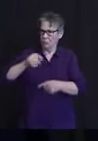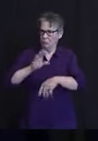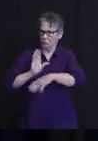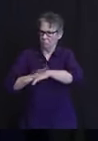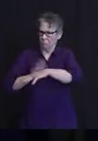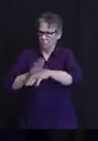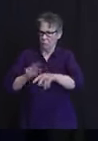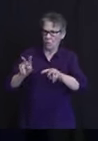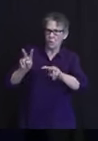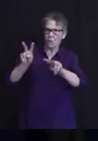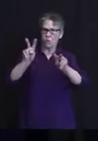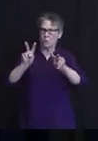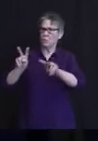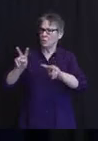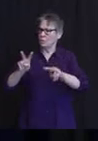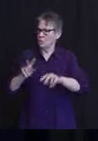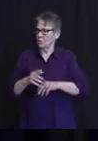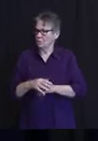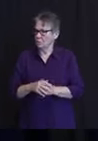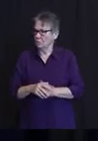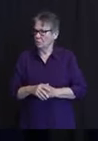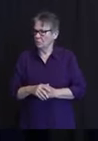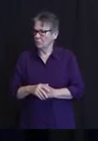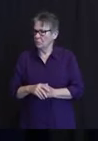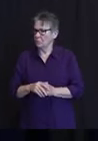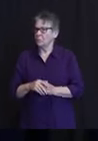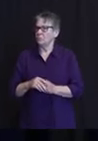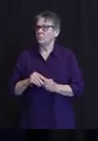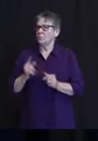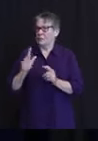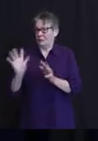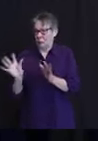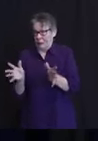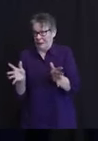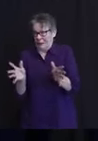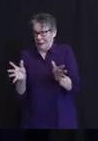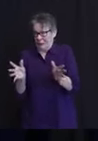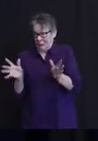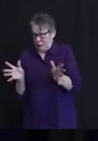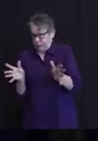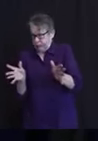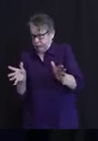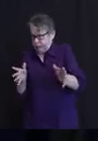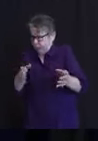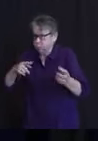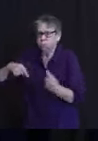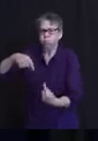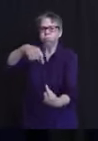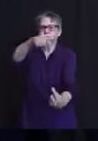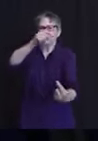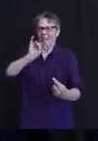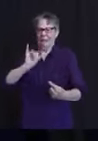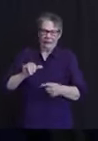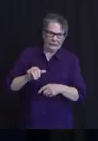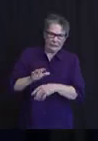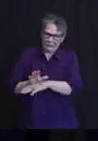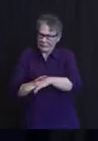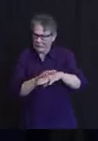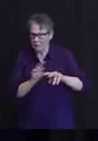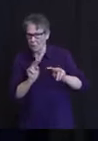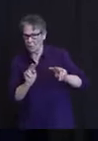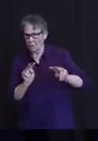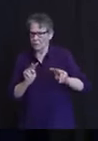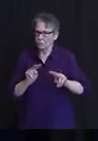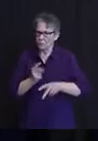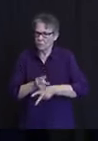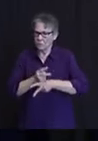exist for the development of a twister or tornado. The warning are like a highly localized where we see that the tornado is imminent.